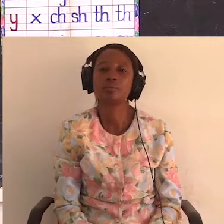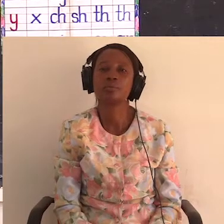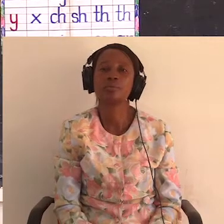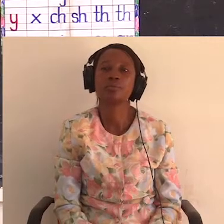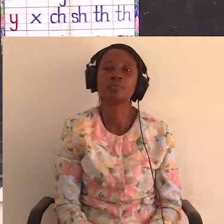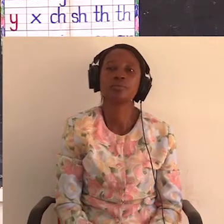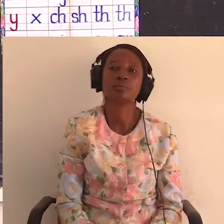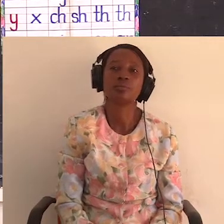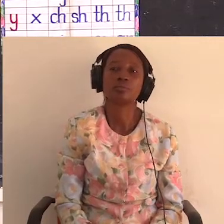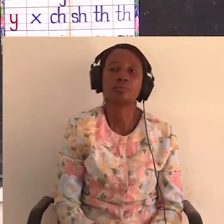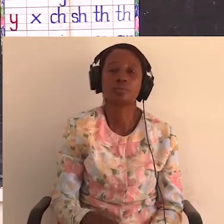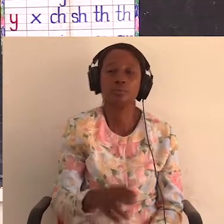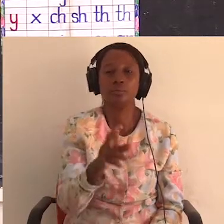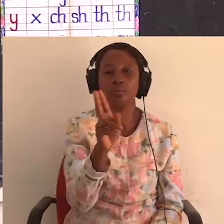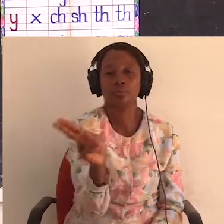Han.